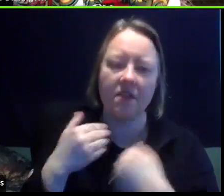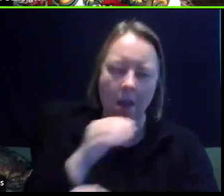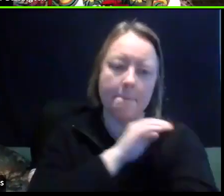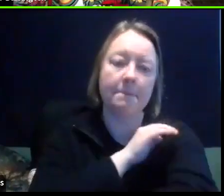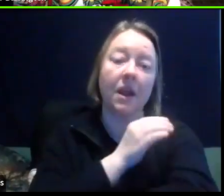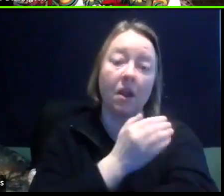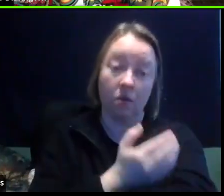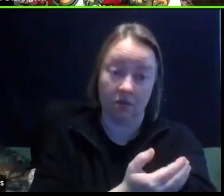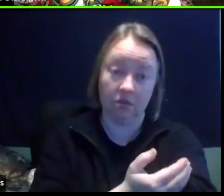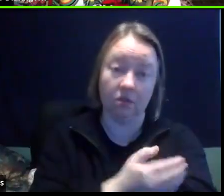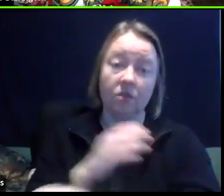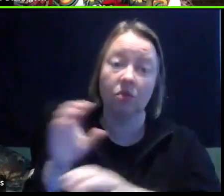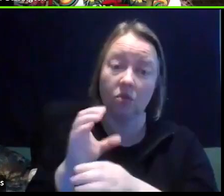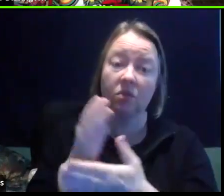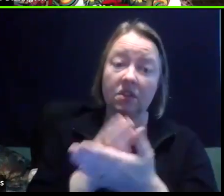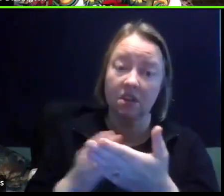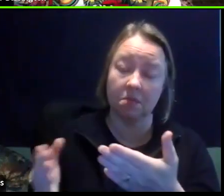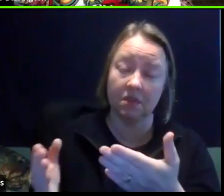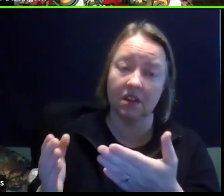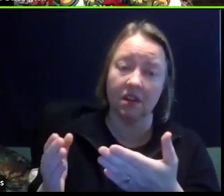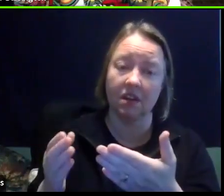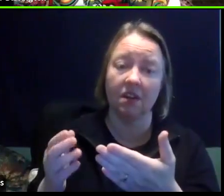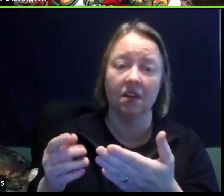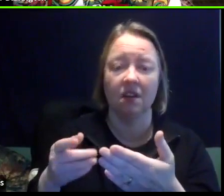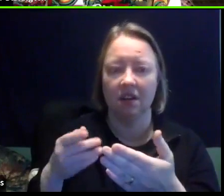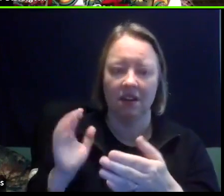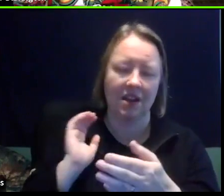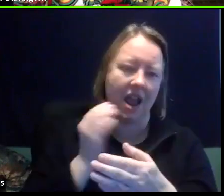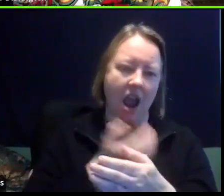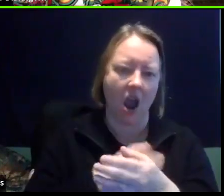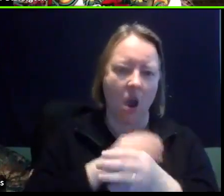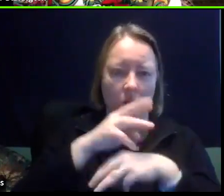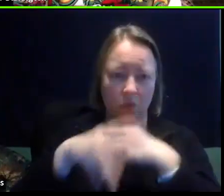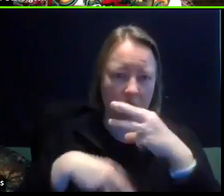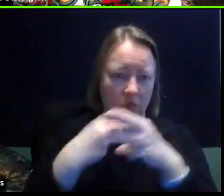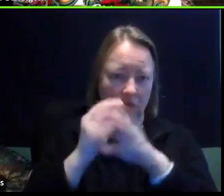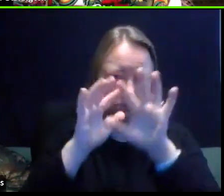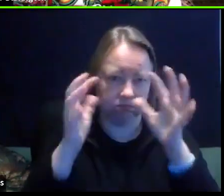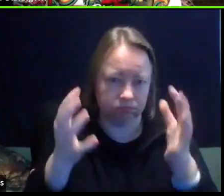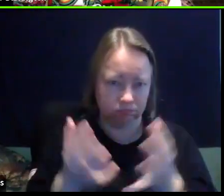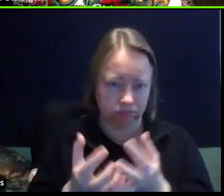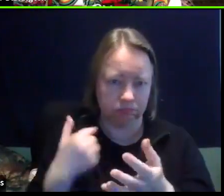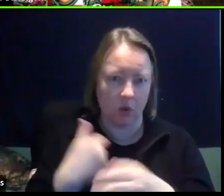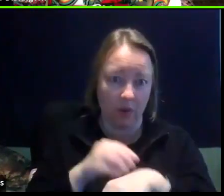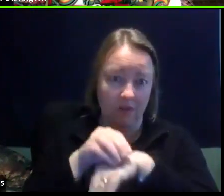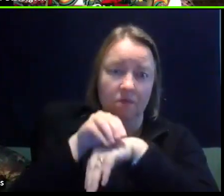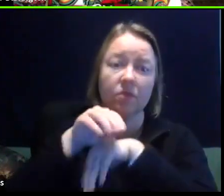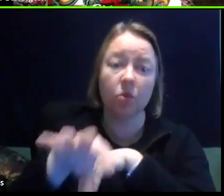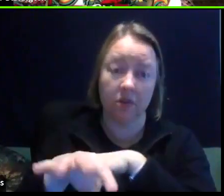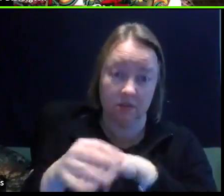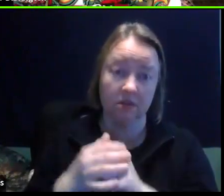do something within our sphere of influence. And